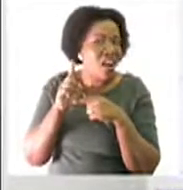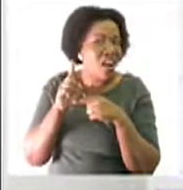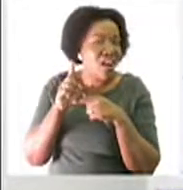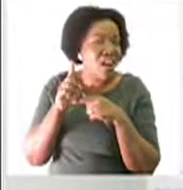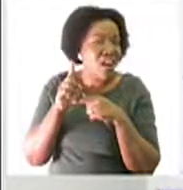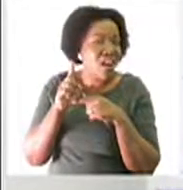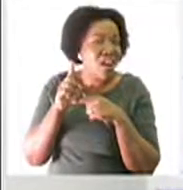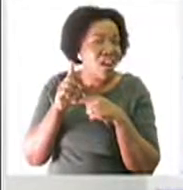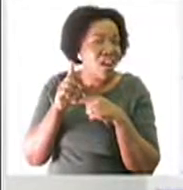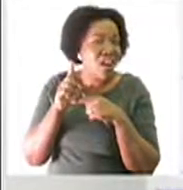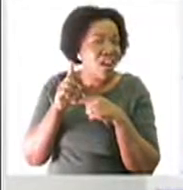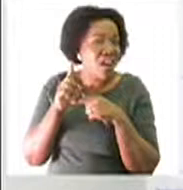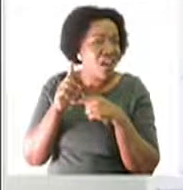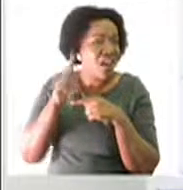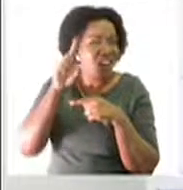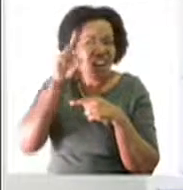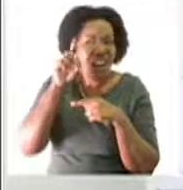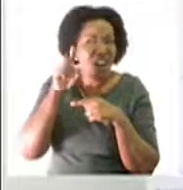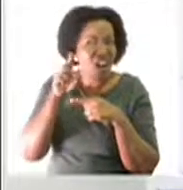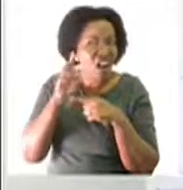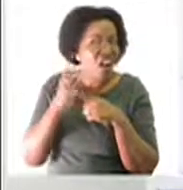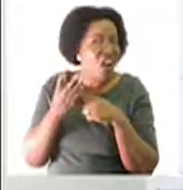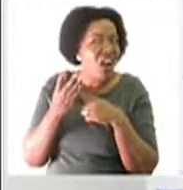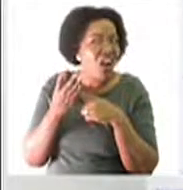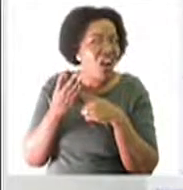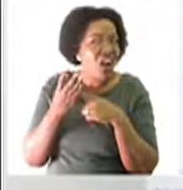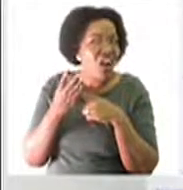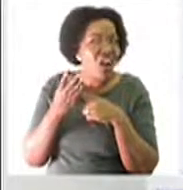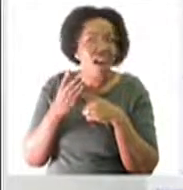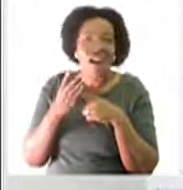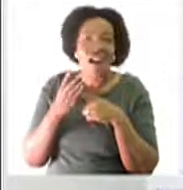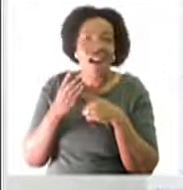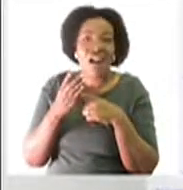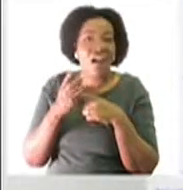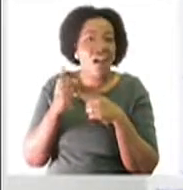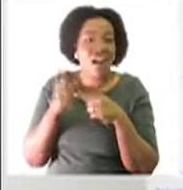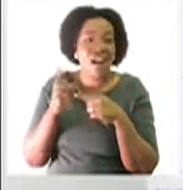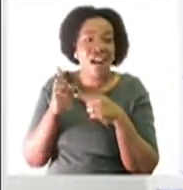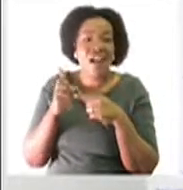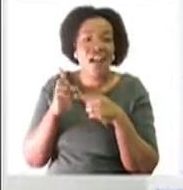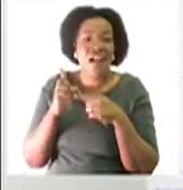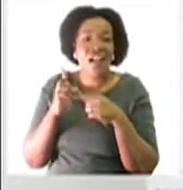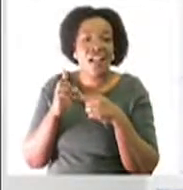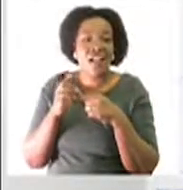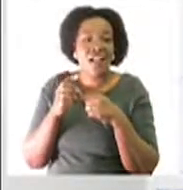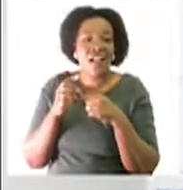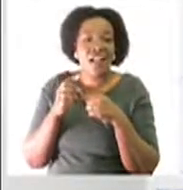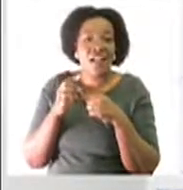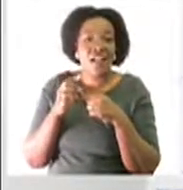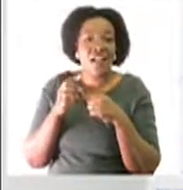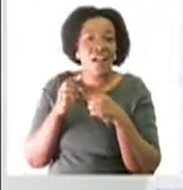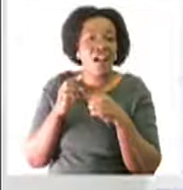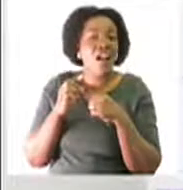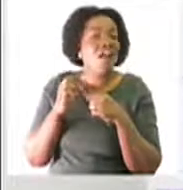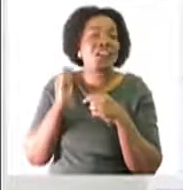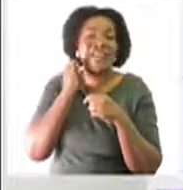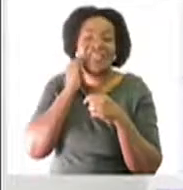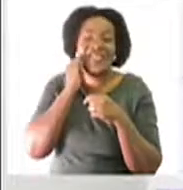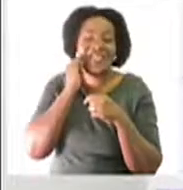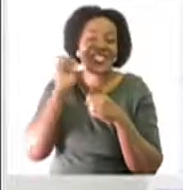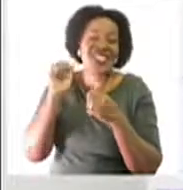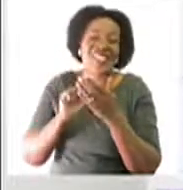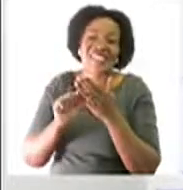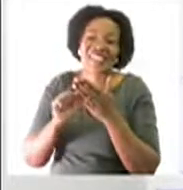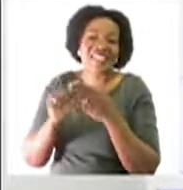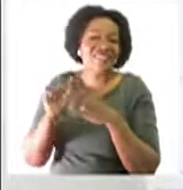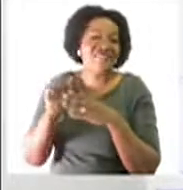rain. Question mark. You must not play in the rain. Sorry about the question mark. It's